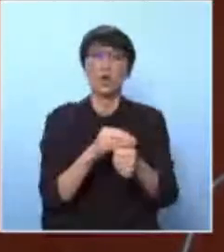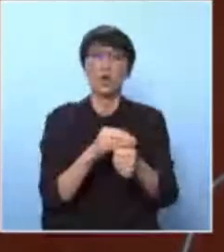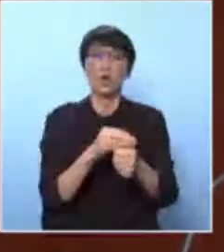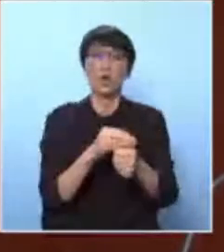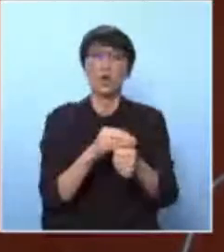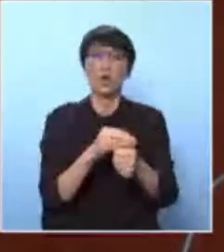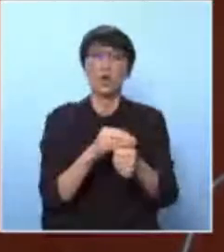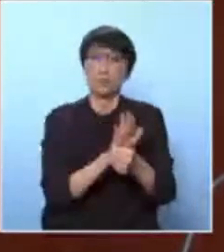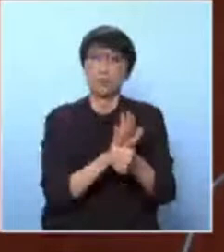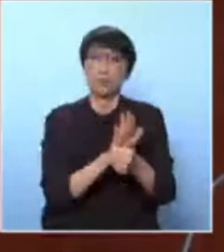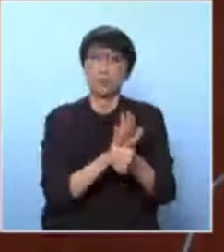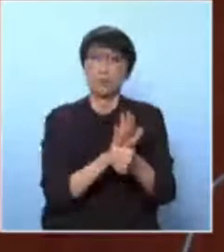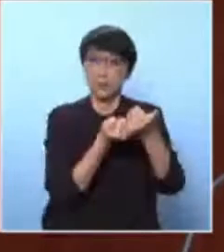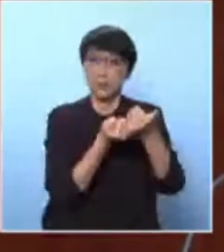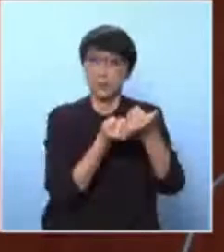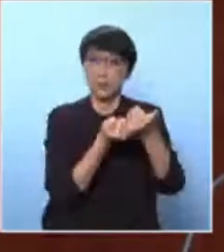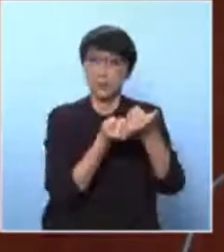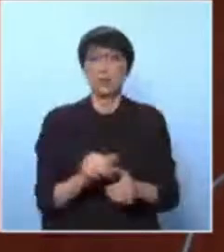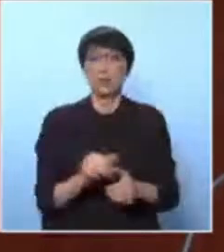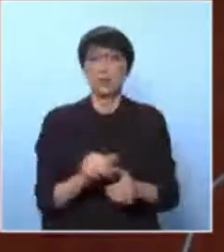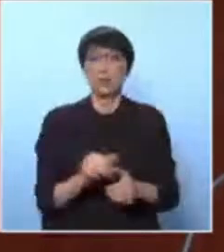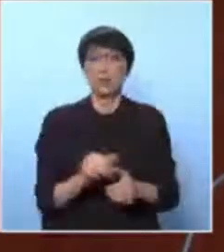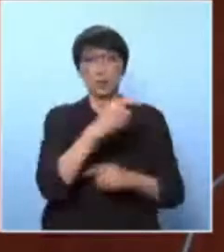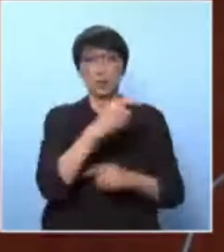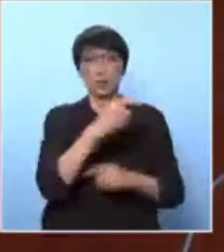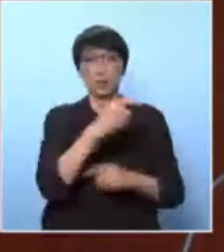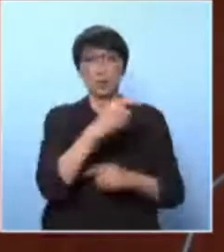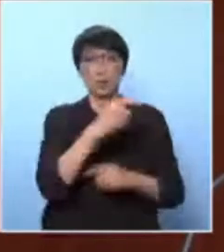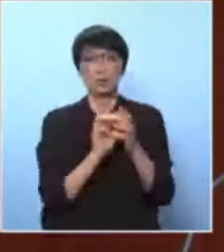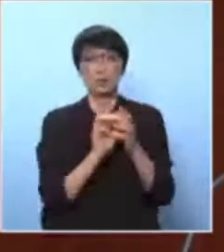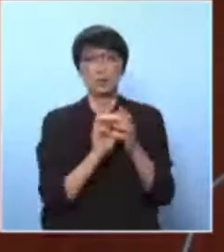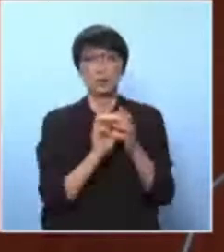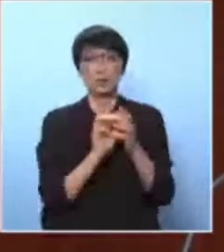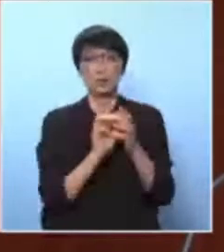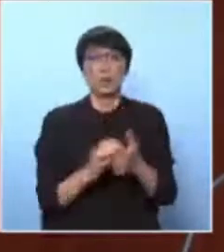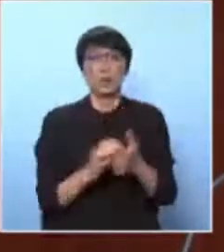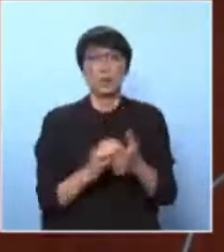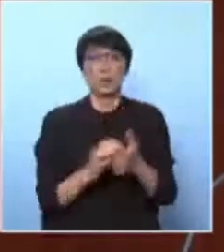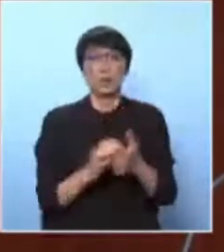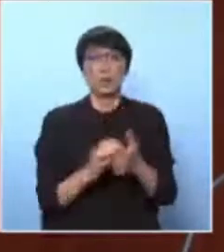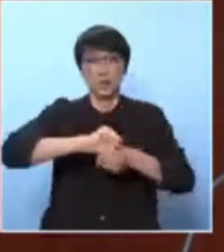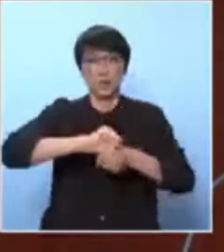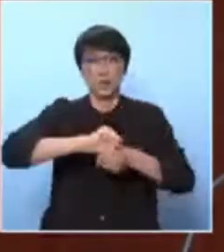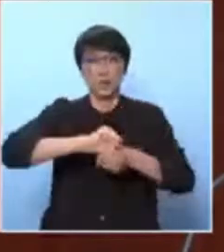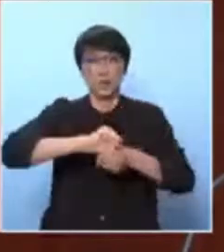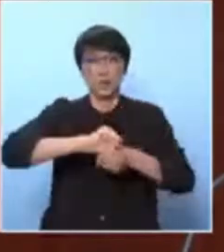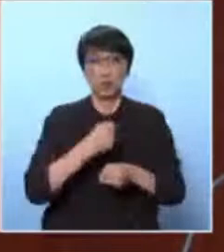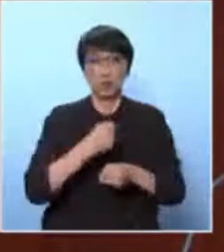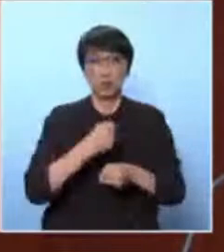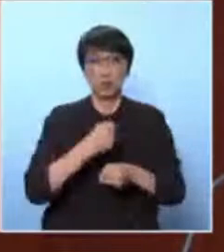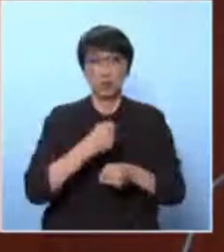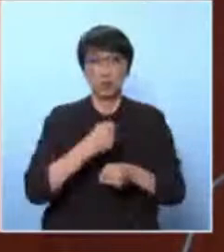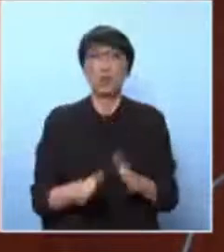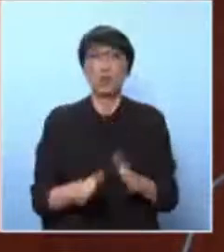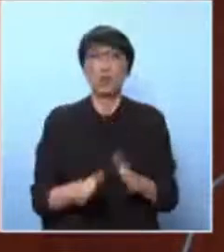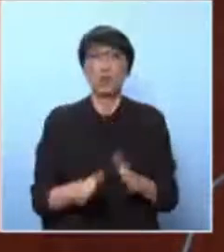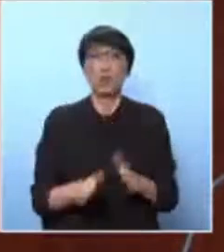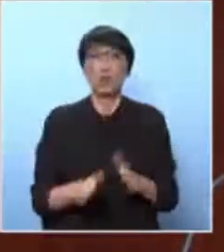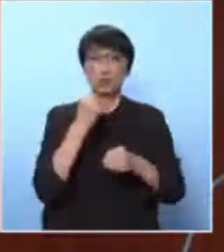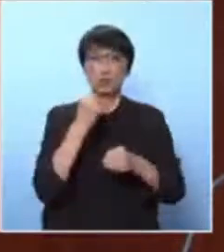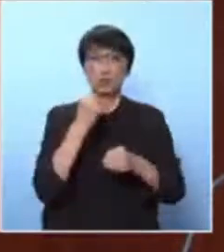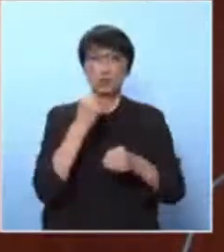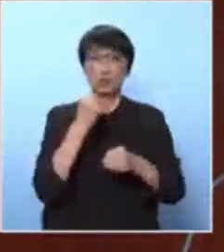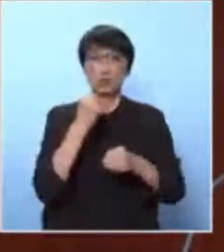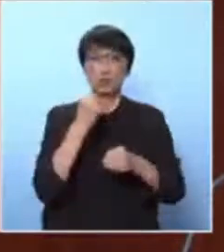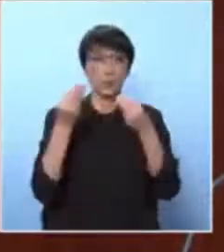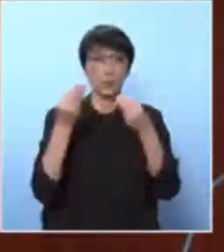labor force, enhance the productivity of our workers, and create high-quality employment opportunities to cater for the need